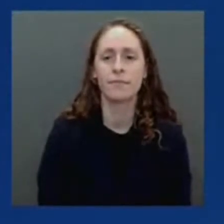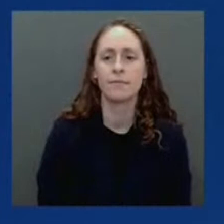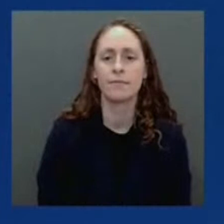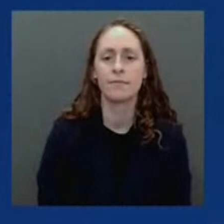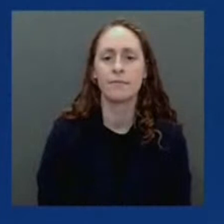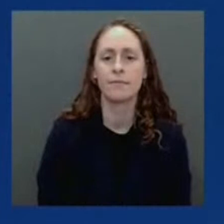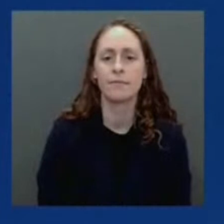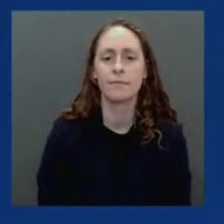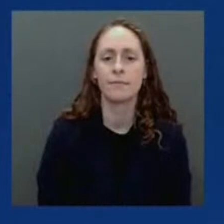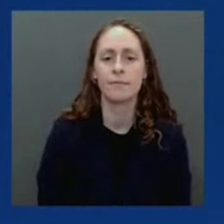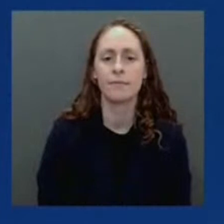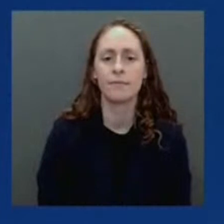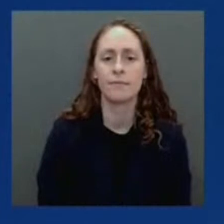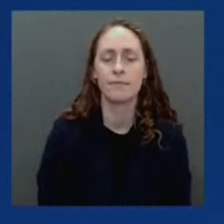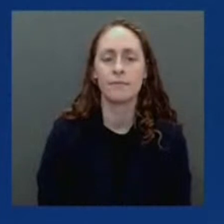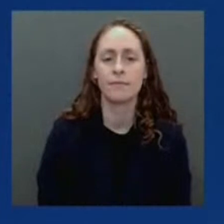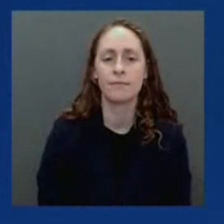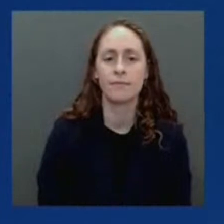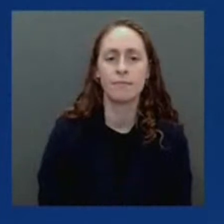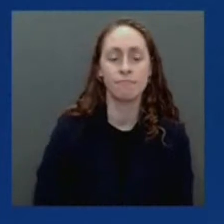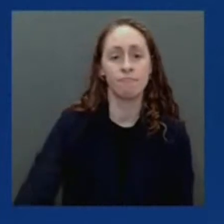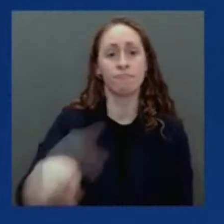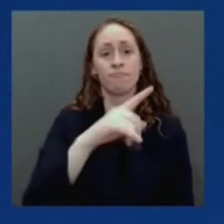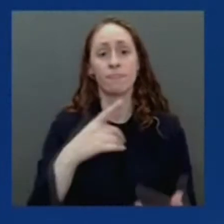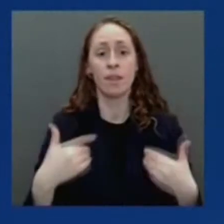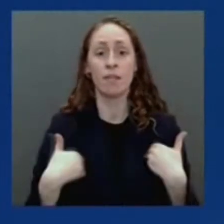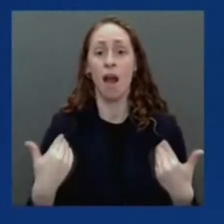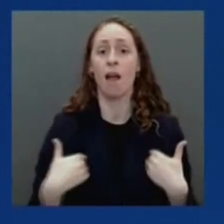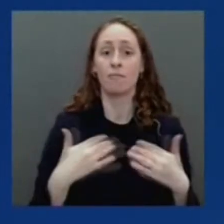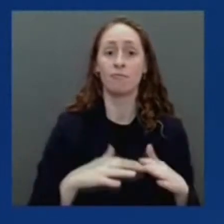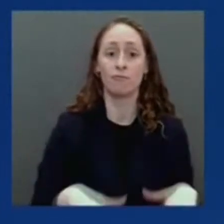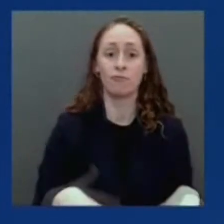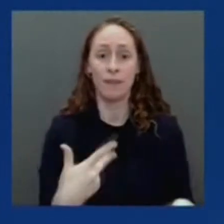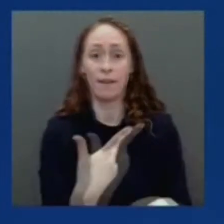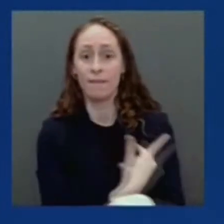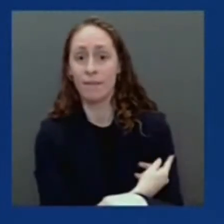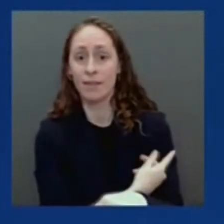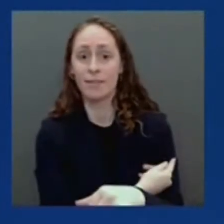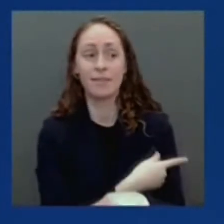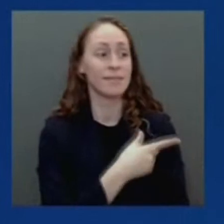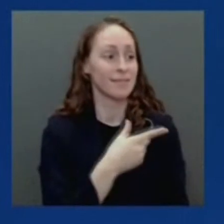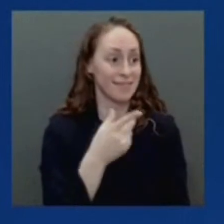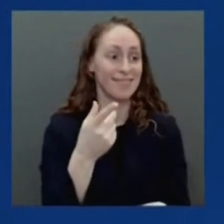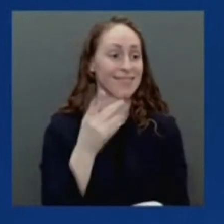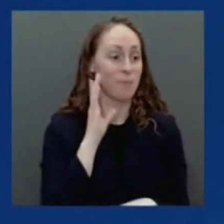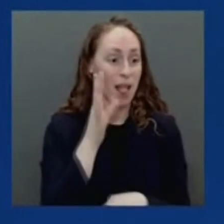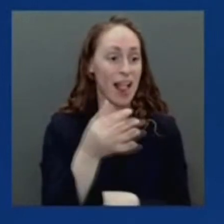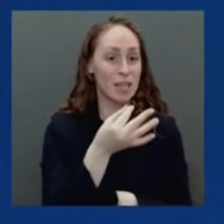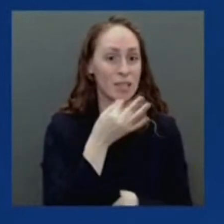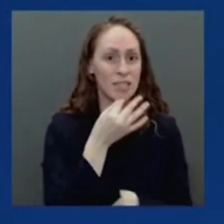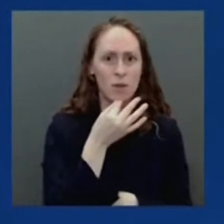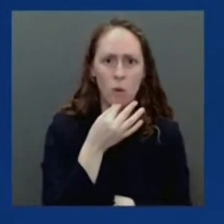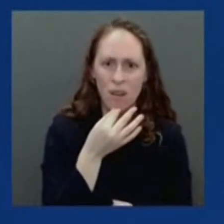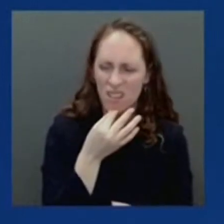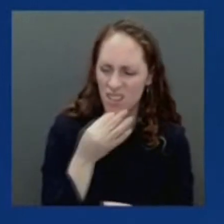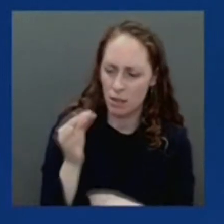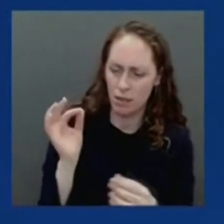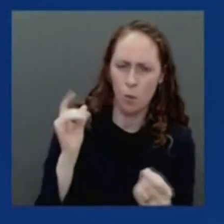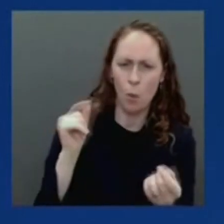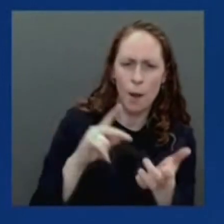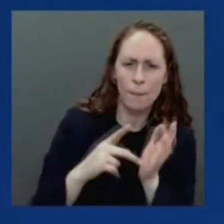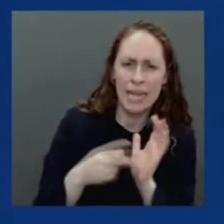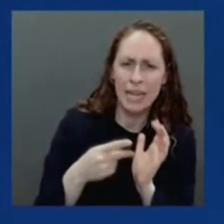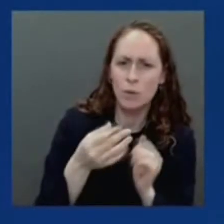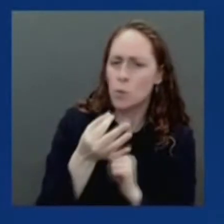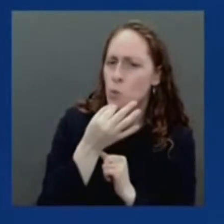was hoping, do you mean like a week or a few days? And then Dr. Fauci, I was hoping you could talk a little bit about the pandemic preparedness plan that NIAID